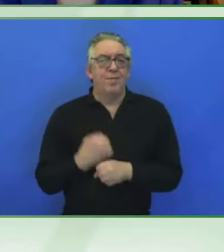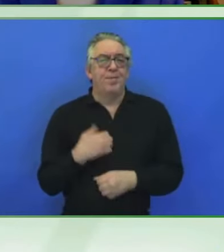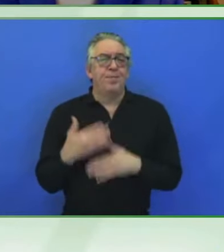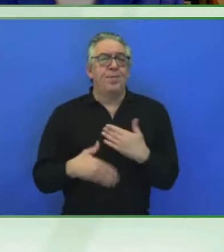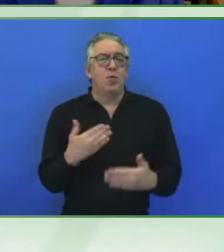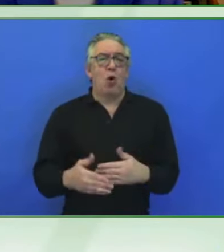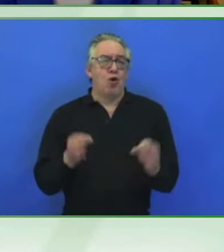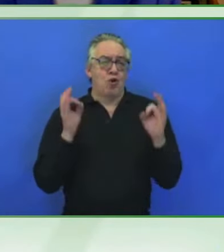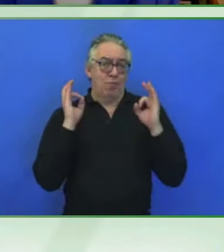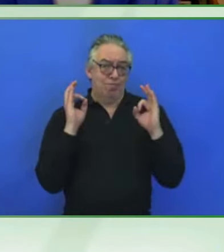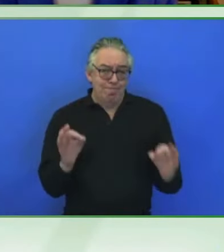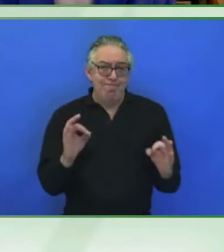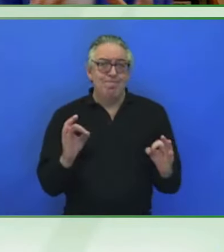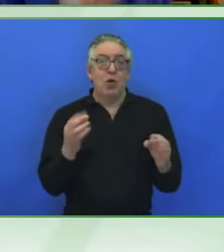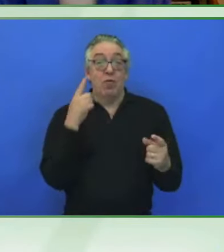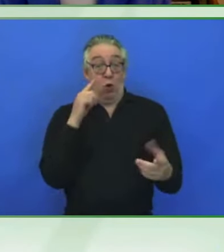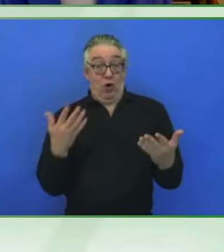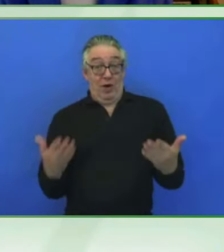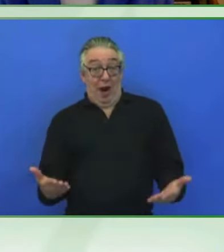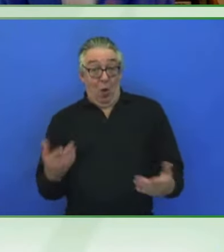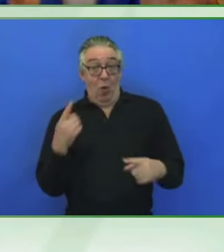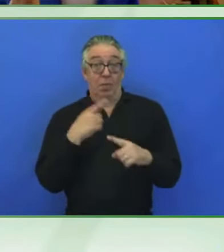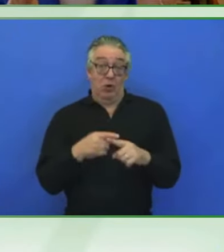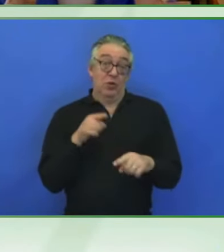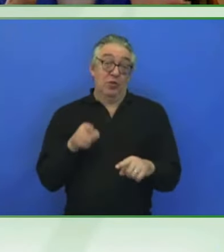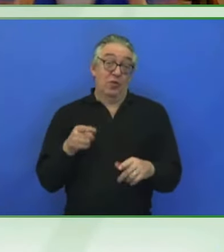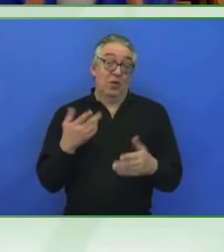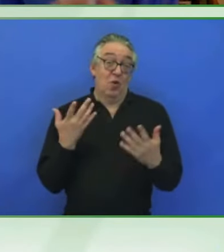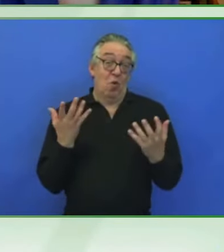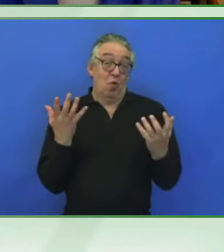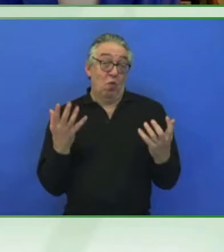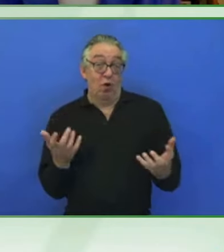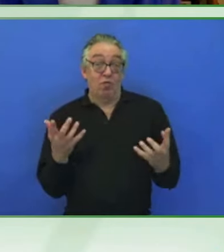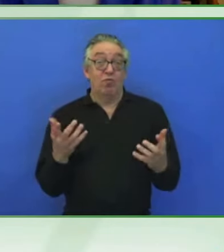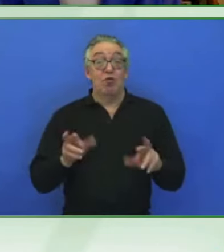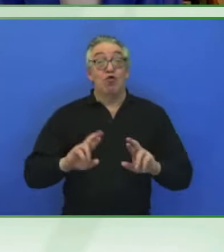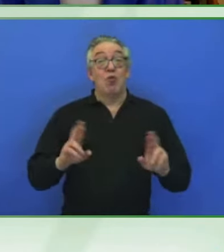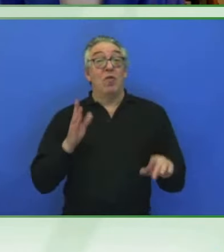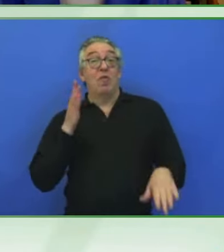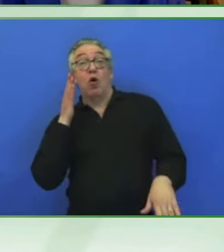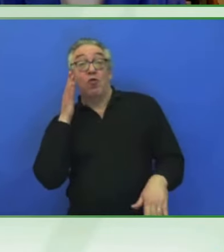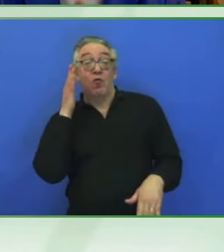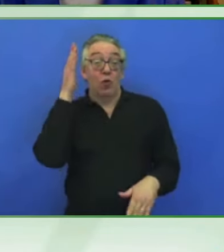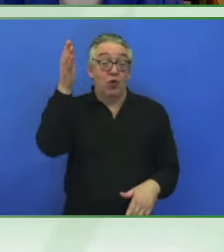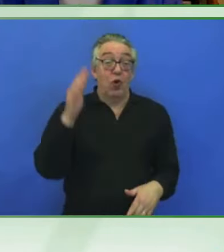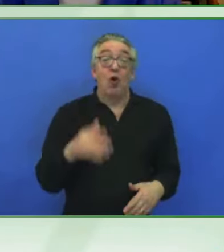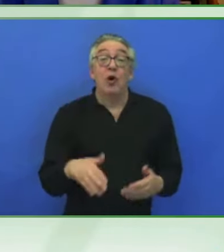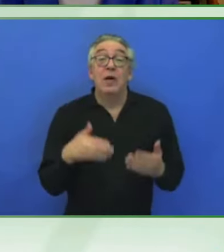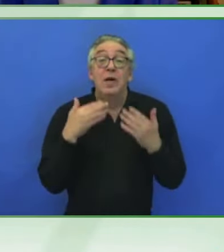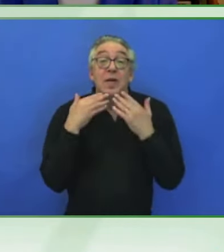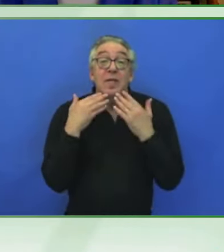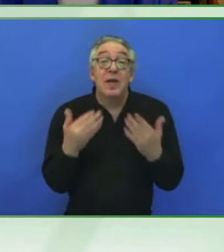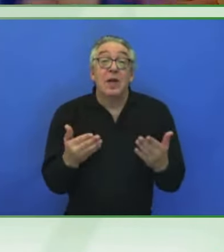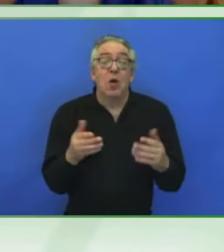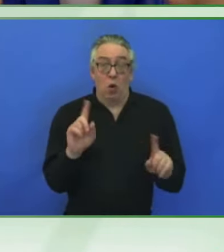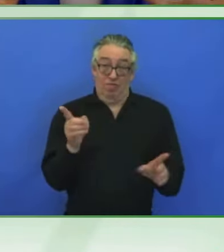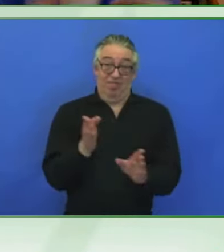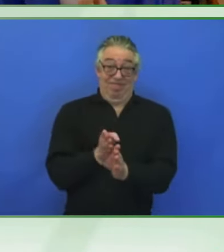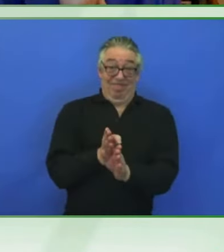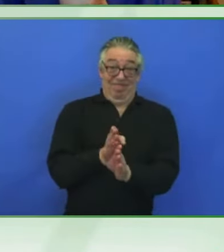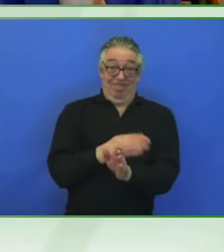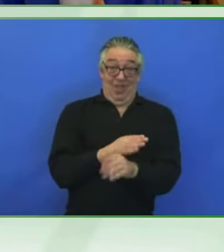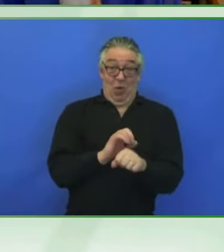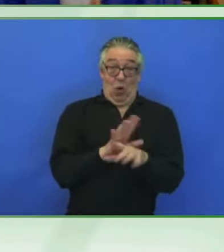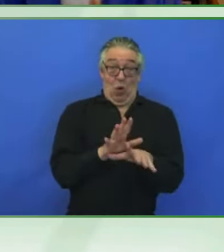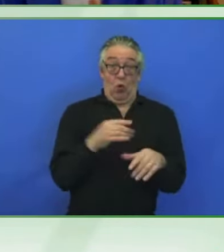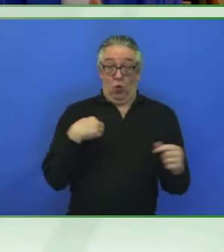next slide, please. Okay, thank you. We've flexed. Before the pandemic, we would meet in person